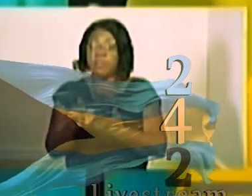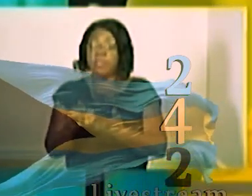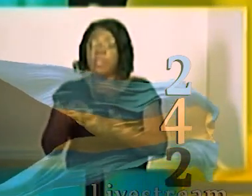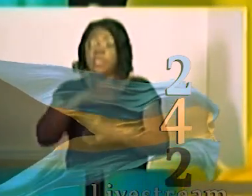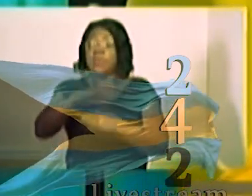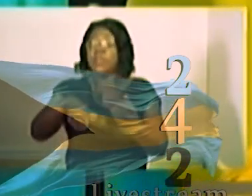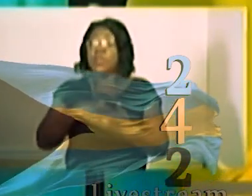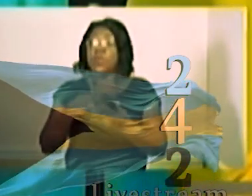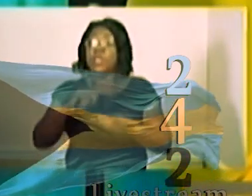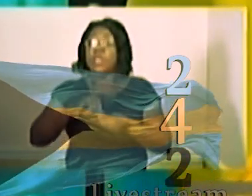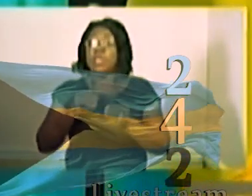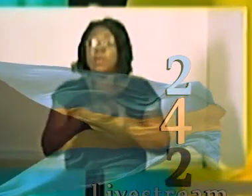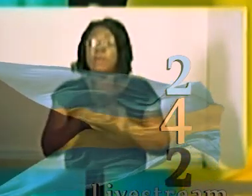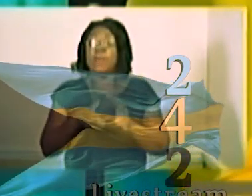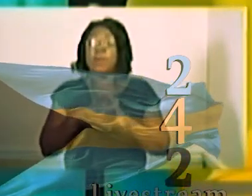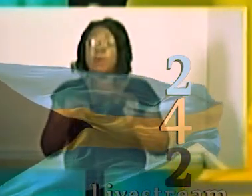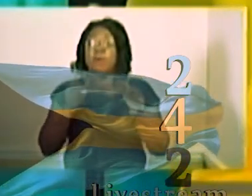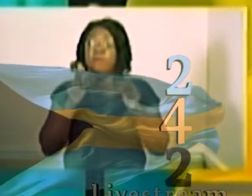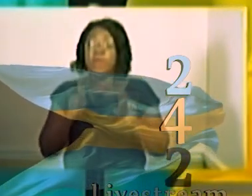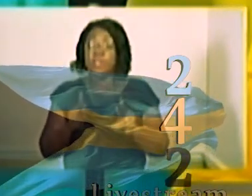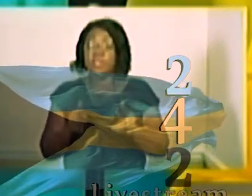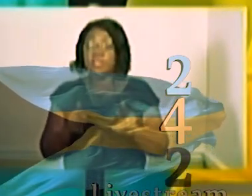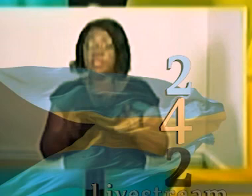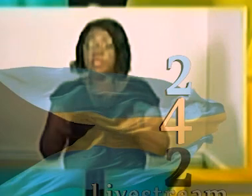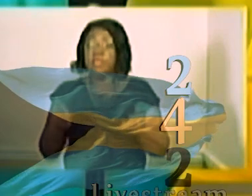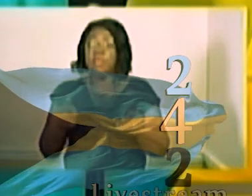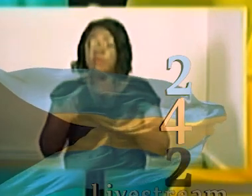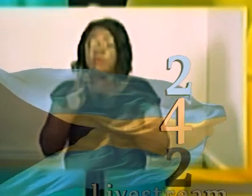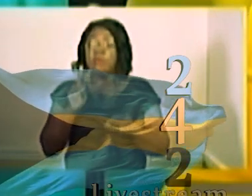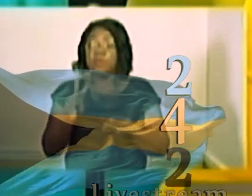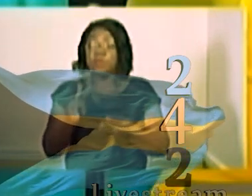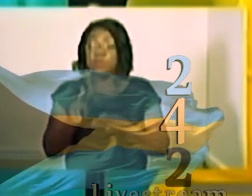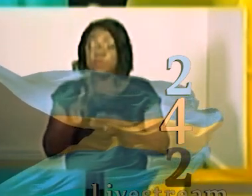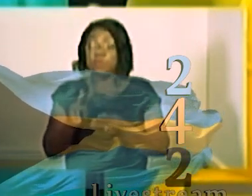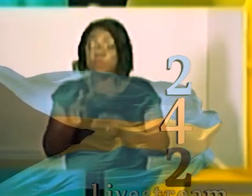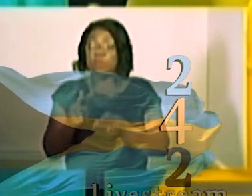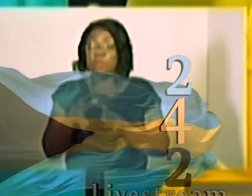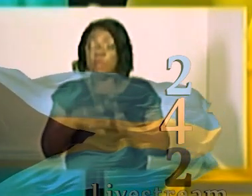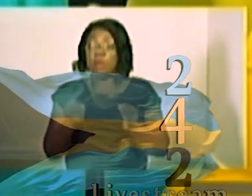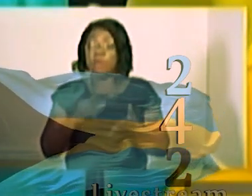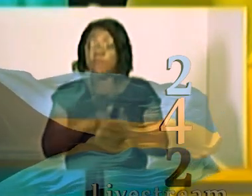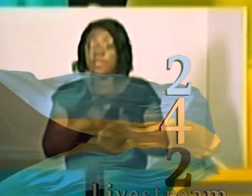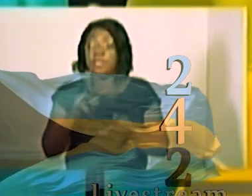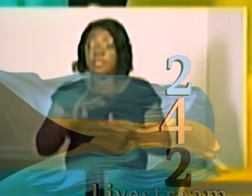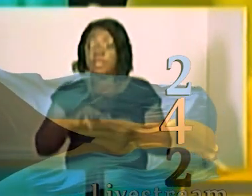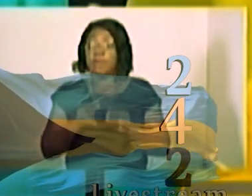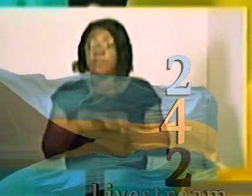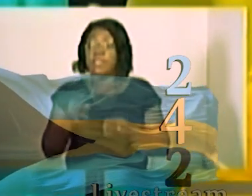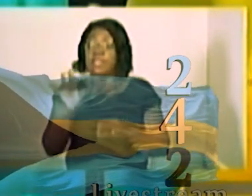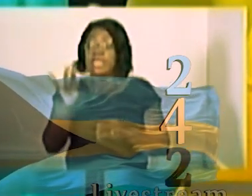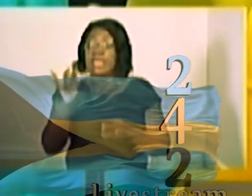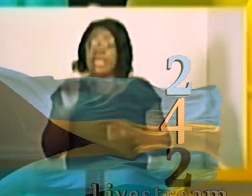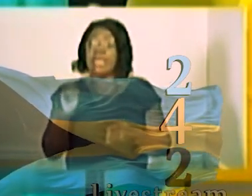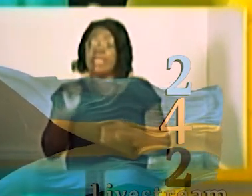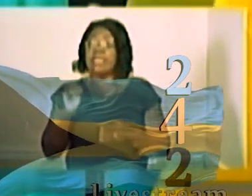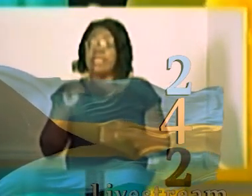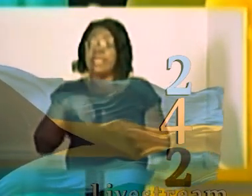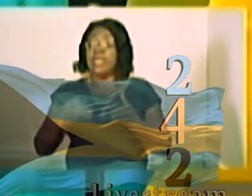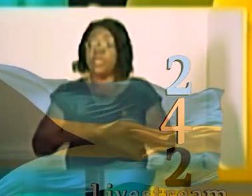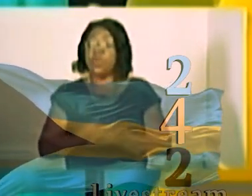have a total number of cases of 102. Of that number, 80 are in New